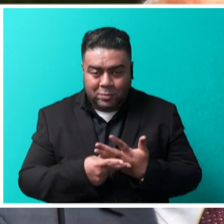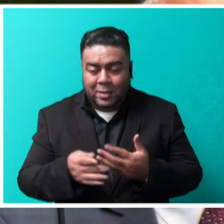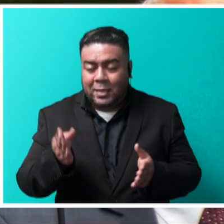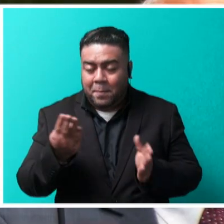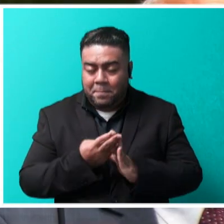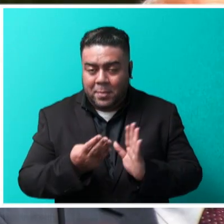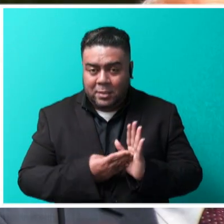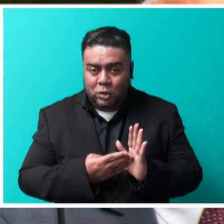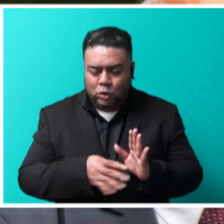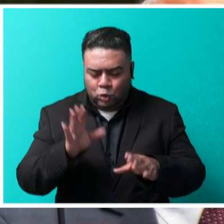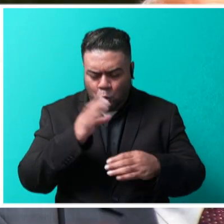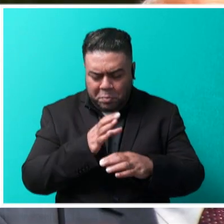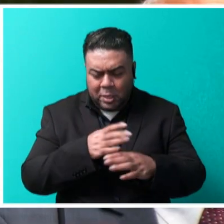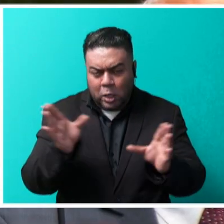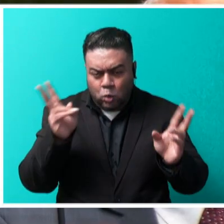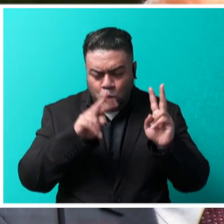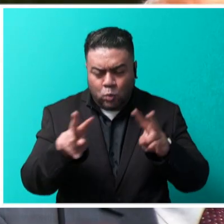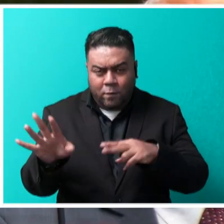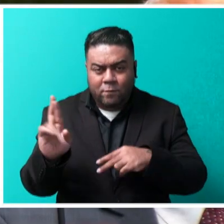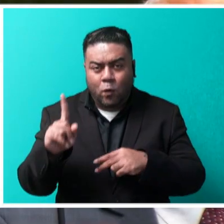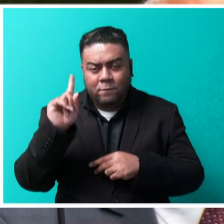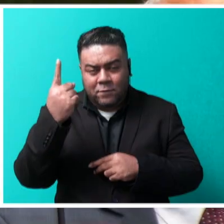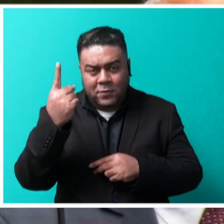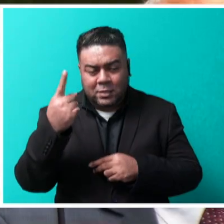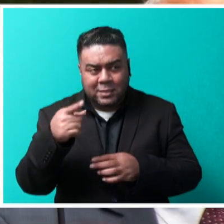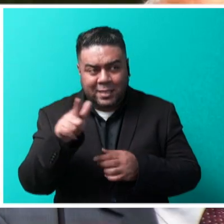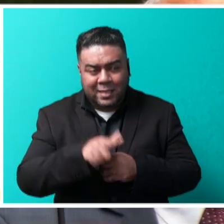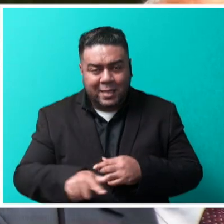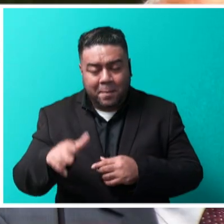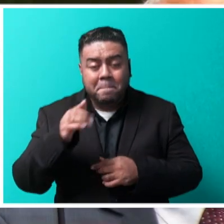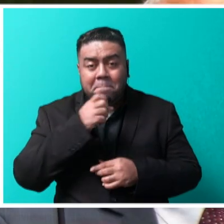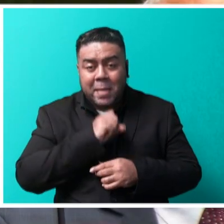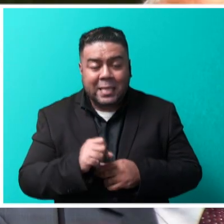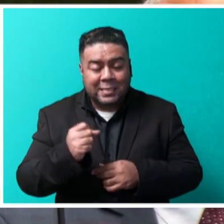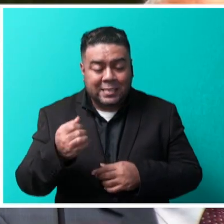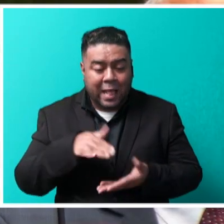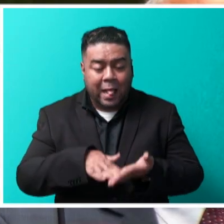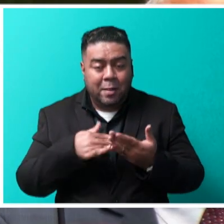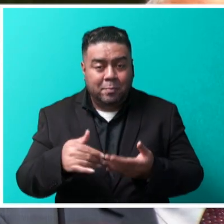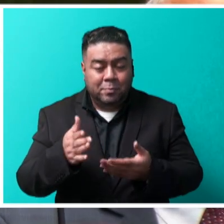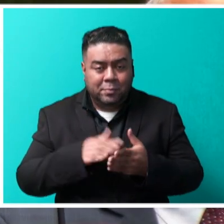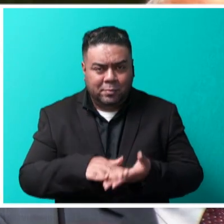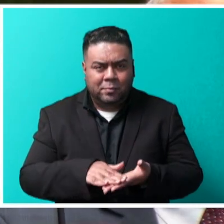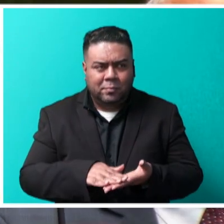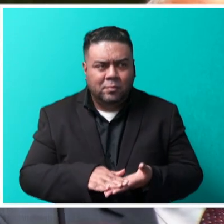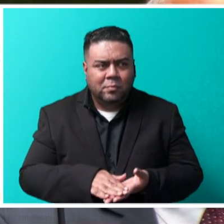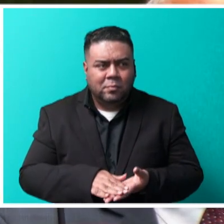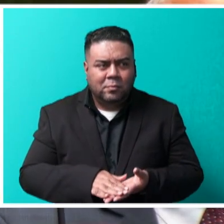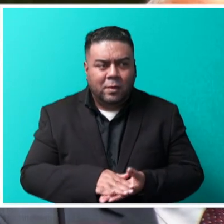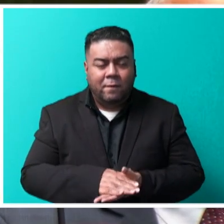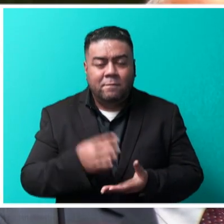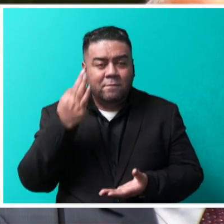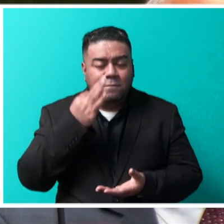including scoping for Fiji's first men's helpline an emergency assistance fund to provide